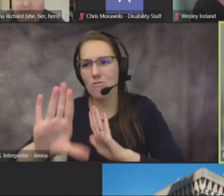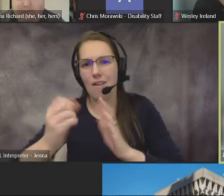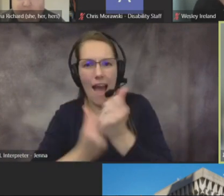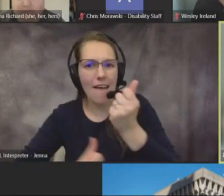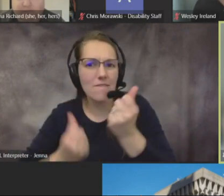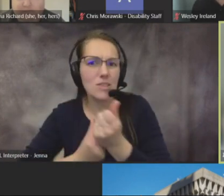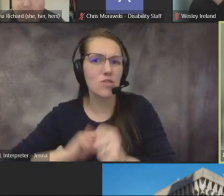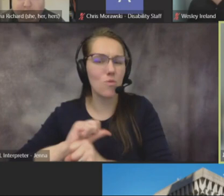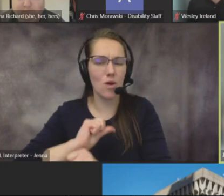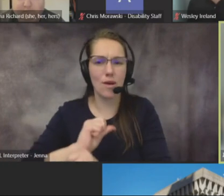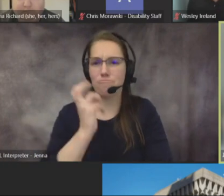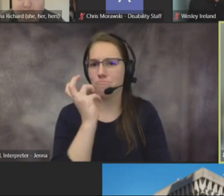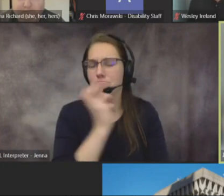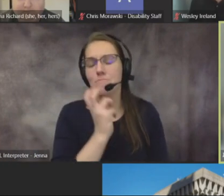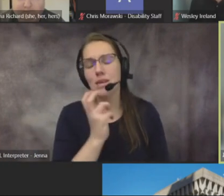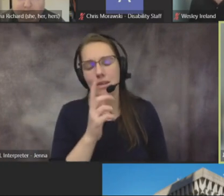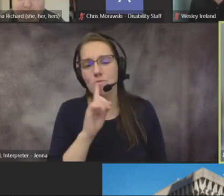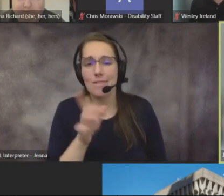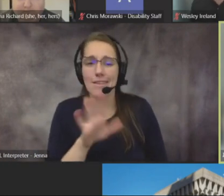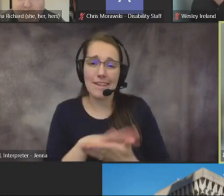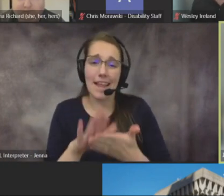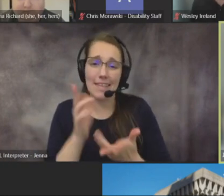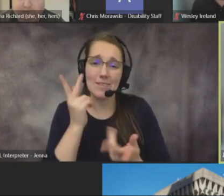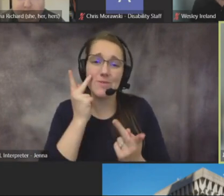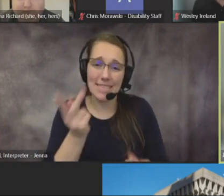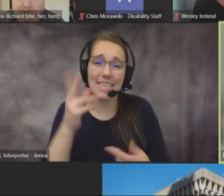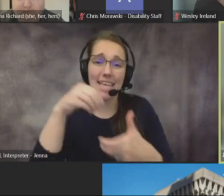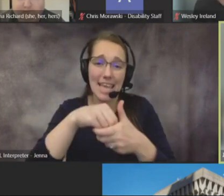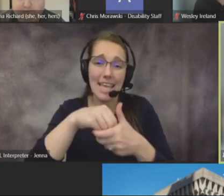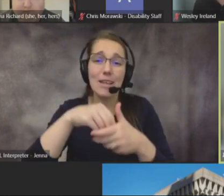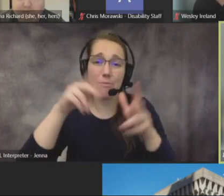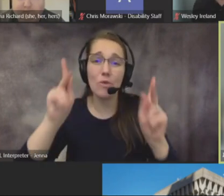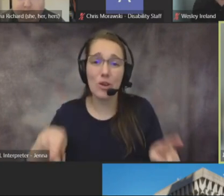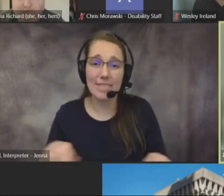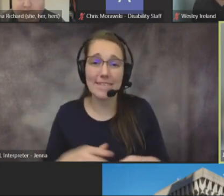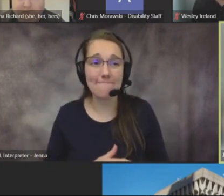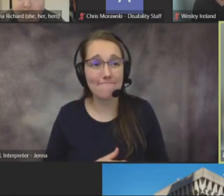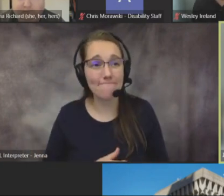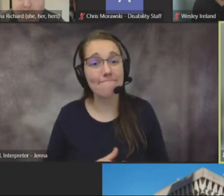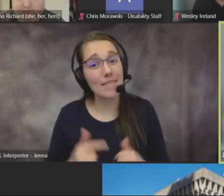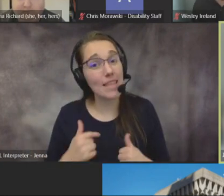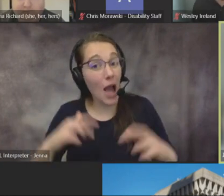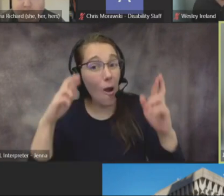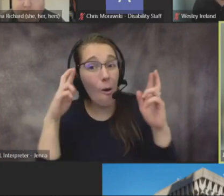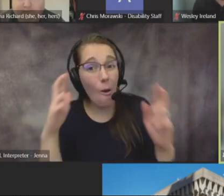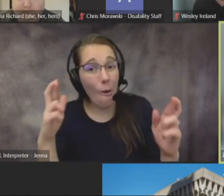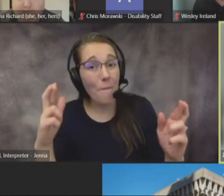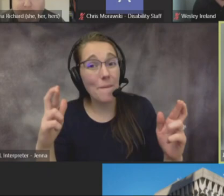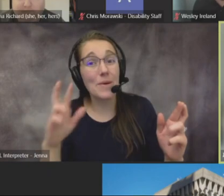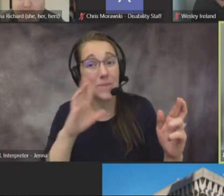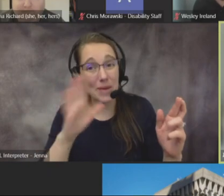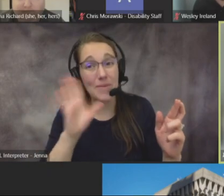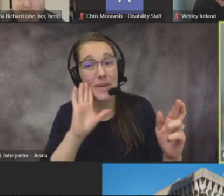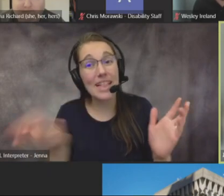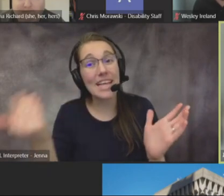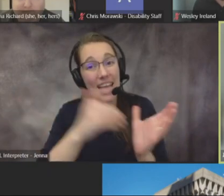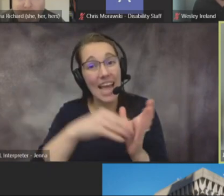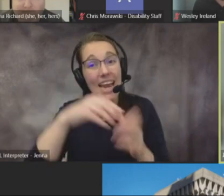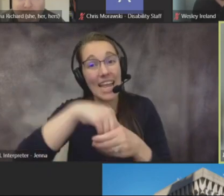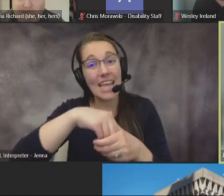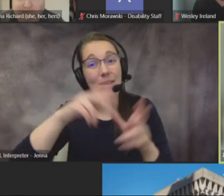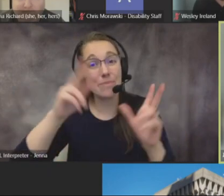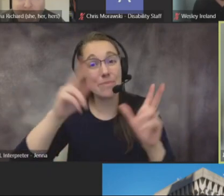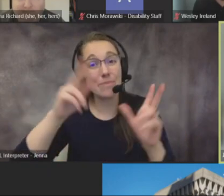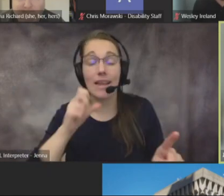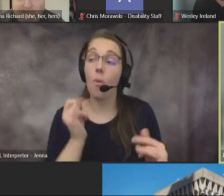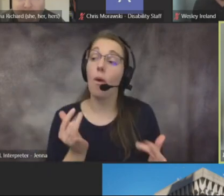So it was very nice to see everybody in person, and I hope that we'll have something in person again, not just waiting till next